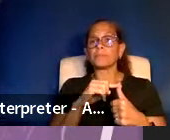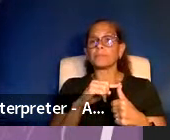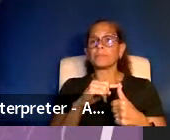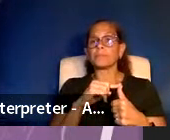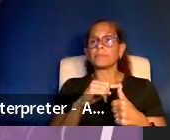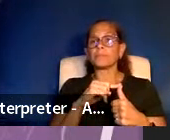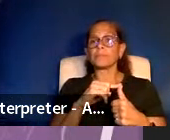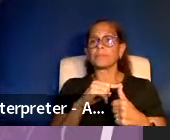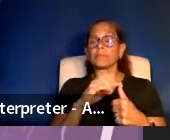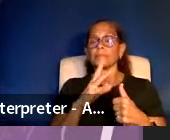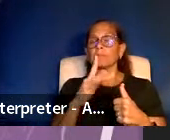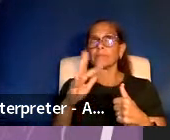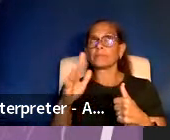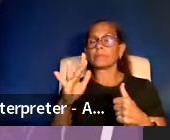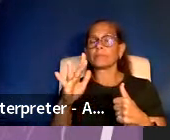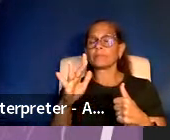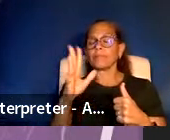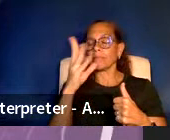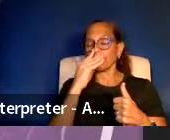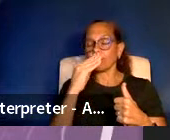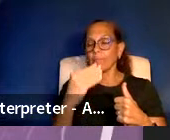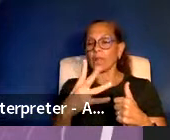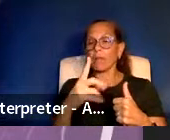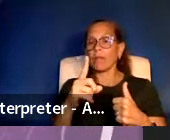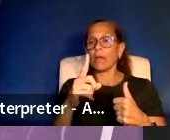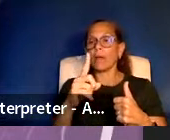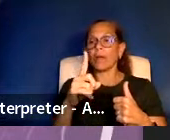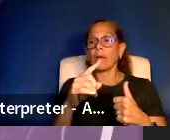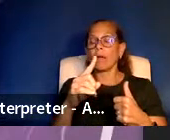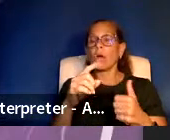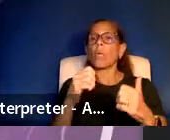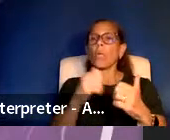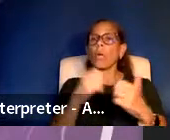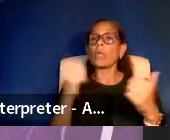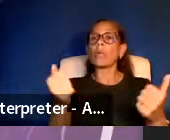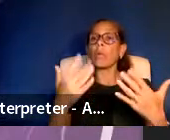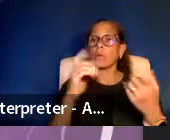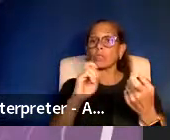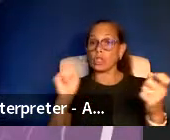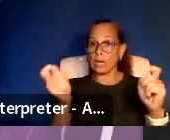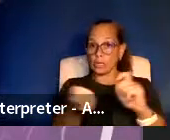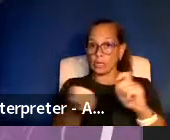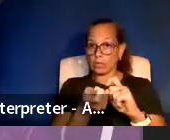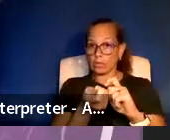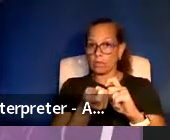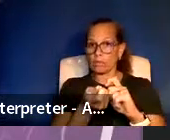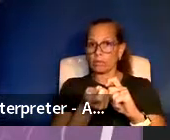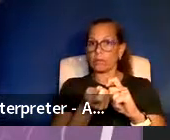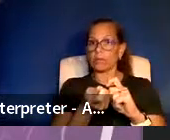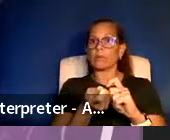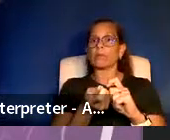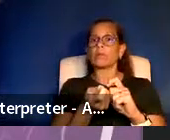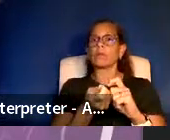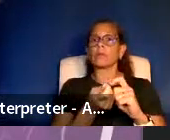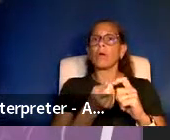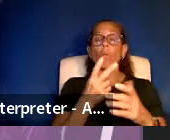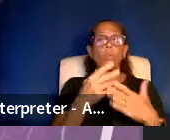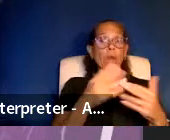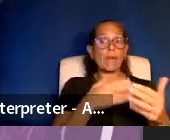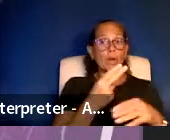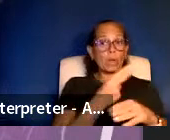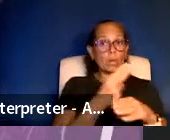apologies. I'll just note that with the proposed changes that were stepped through, existing uses